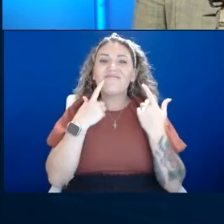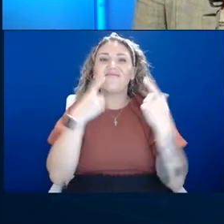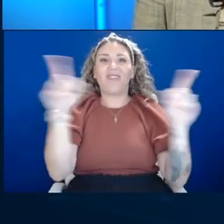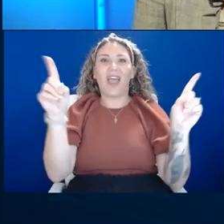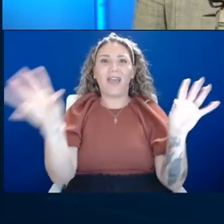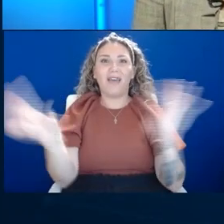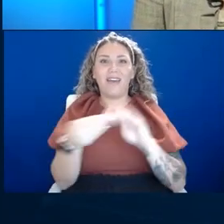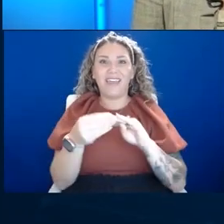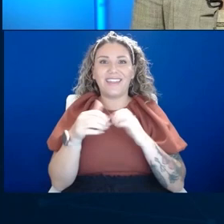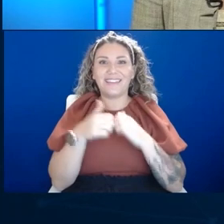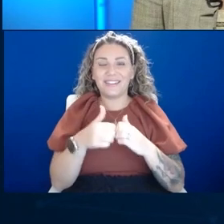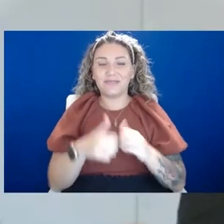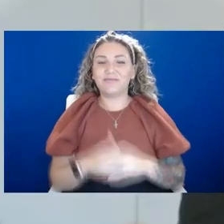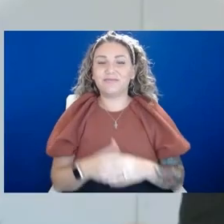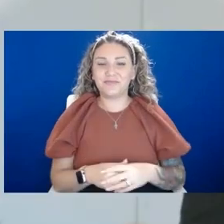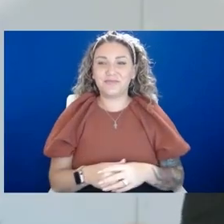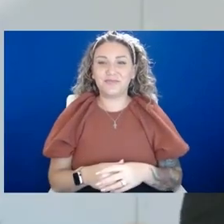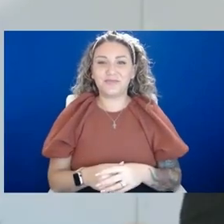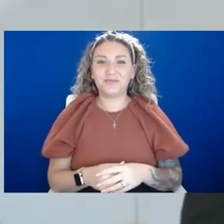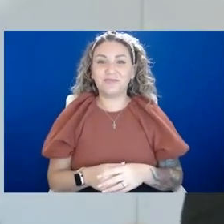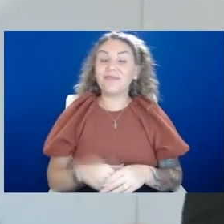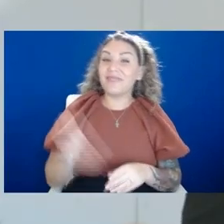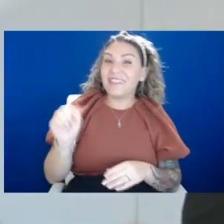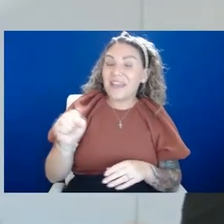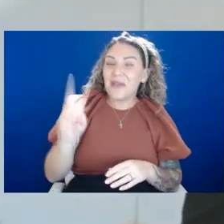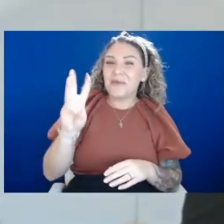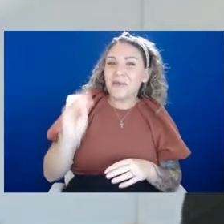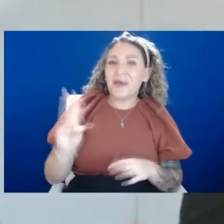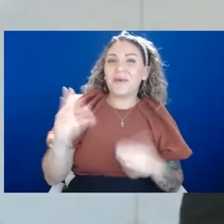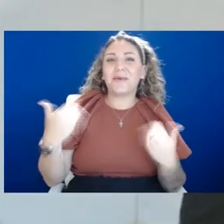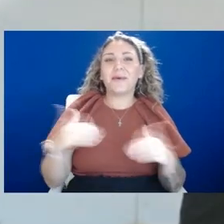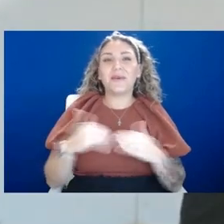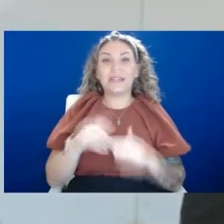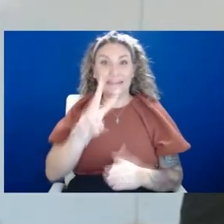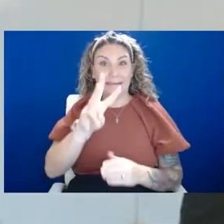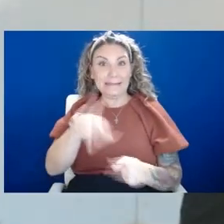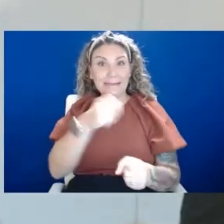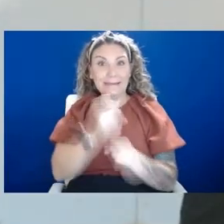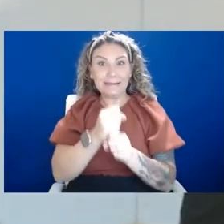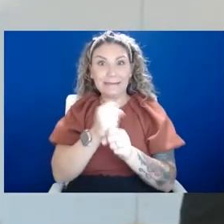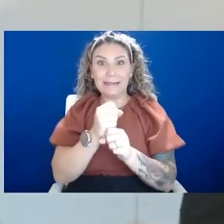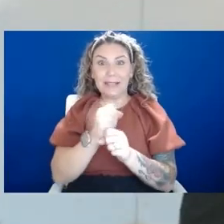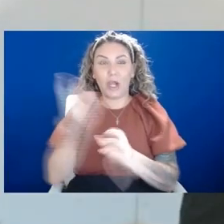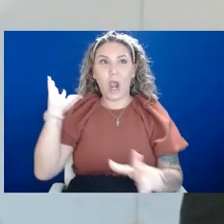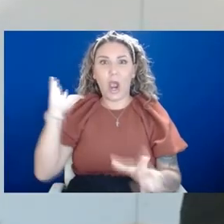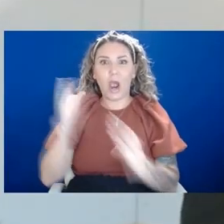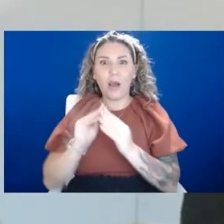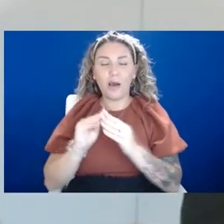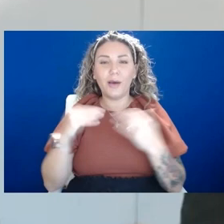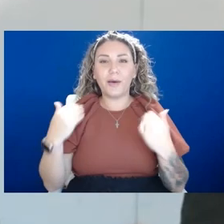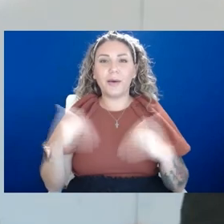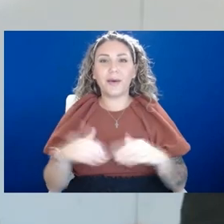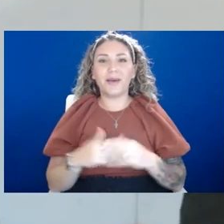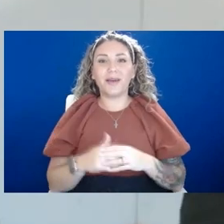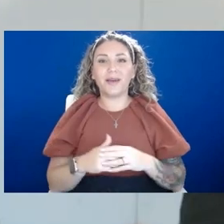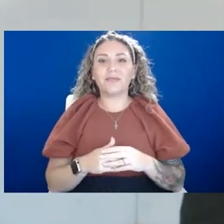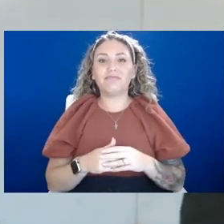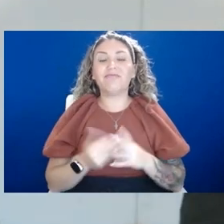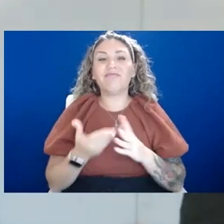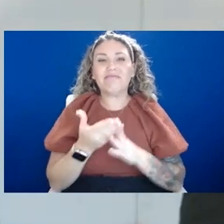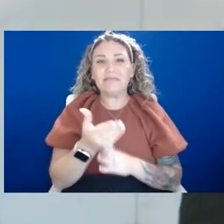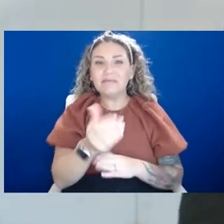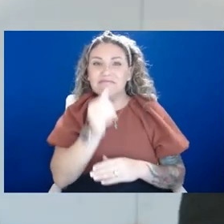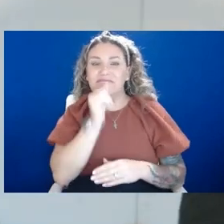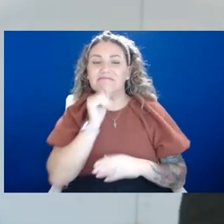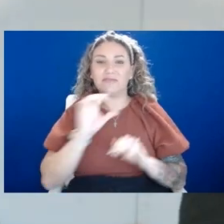wow um yeah uh it's been um six years uh and the you know I had to go through a very challenging